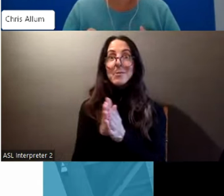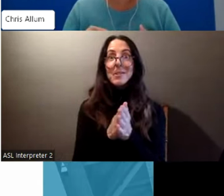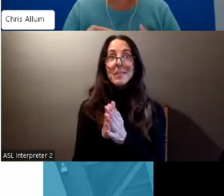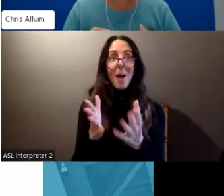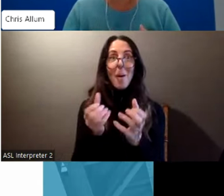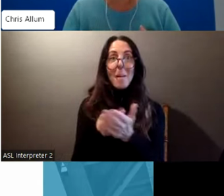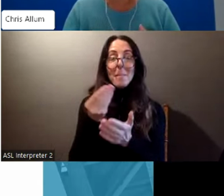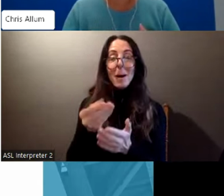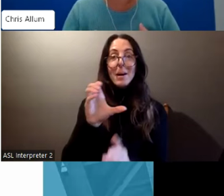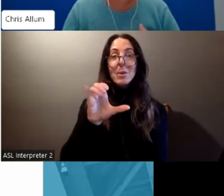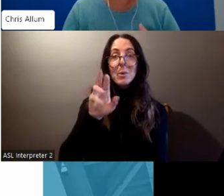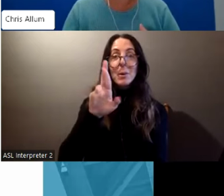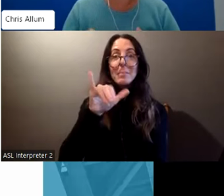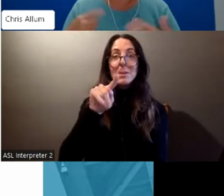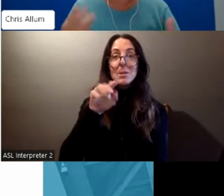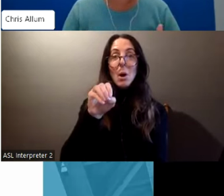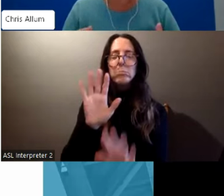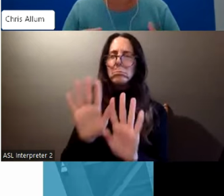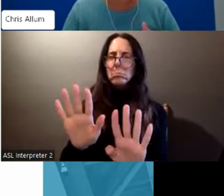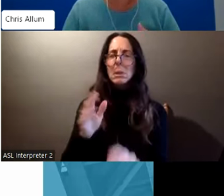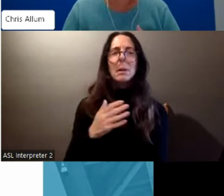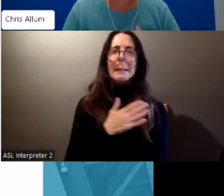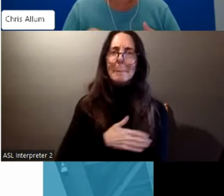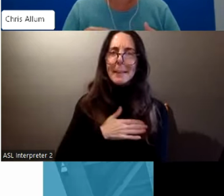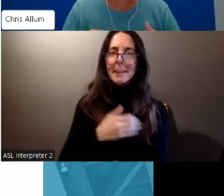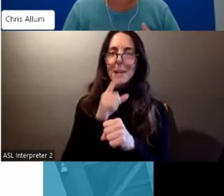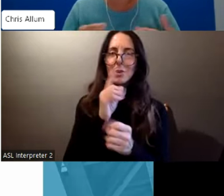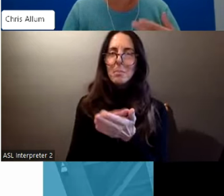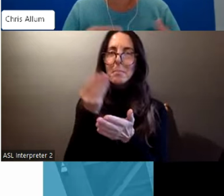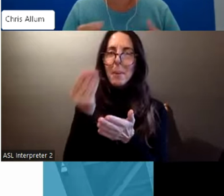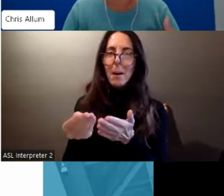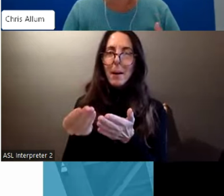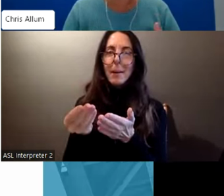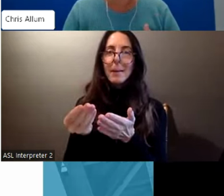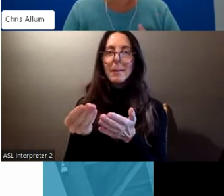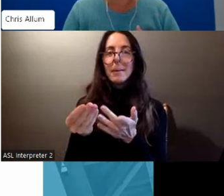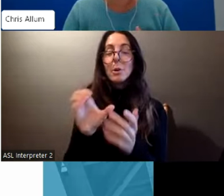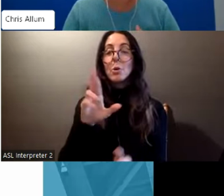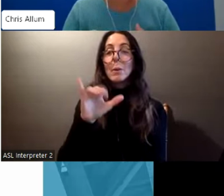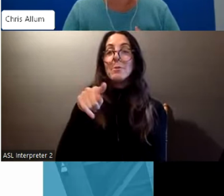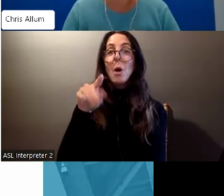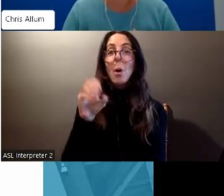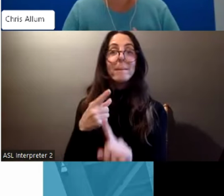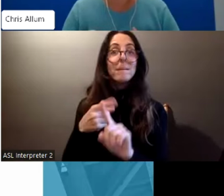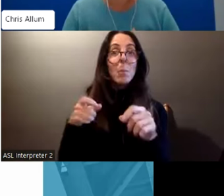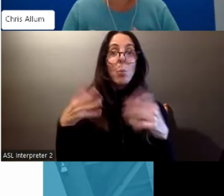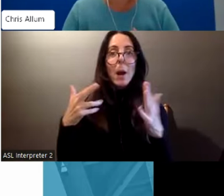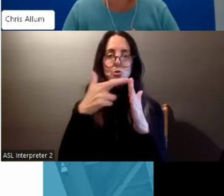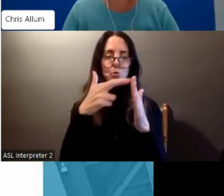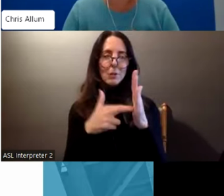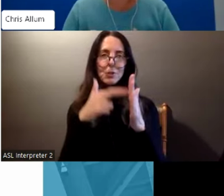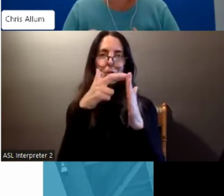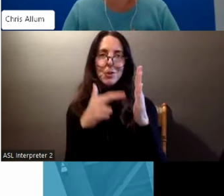crypto, please check that you are purchasing or buying crypto from a registered